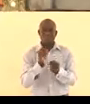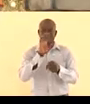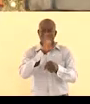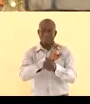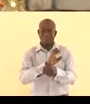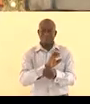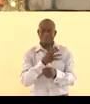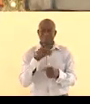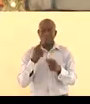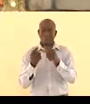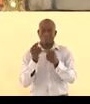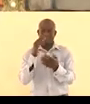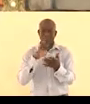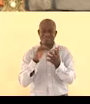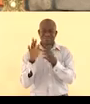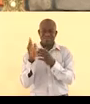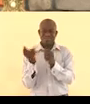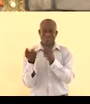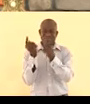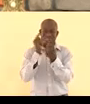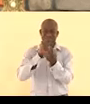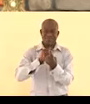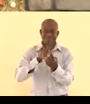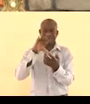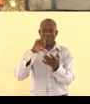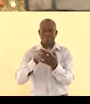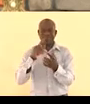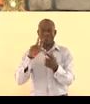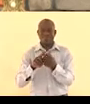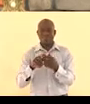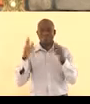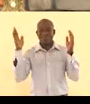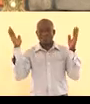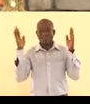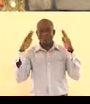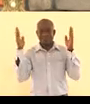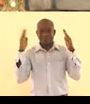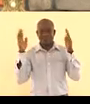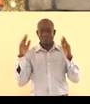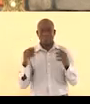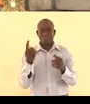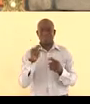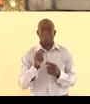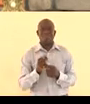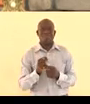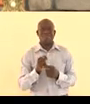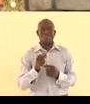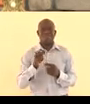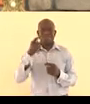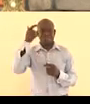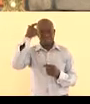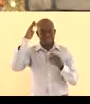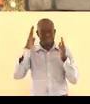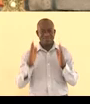the Christian turns it to begin to praise a governor, and Nigerians are singing it.